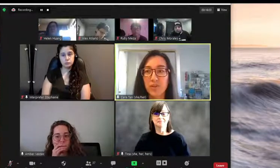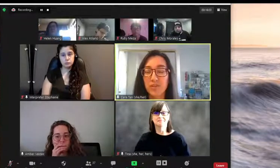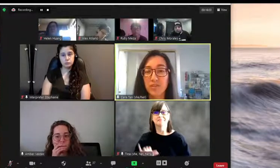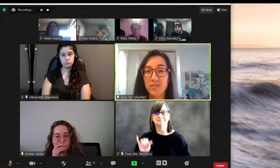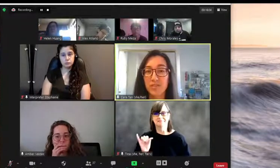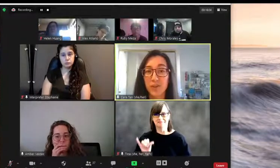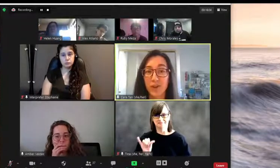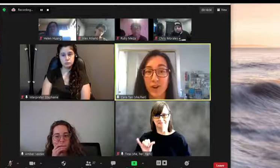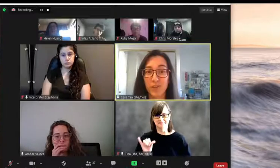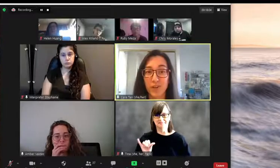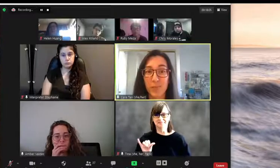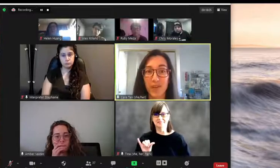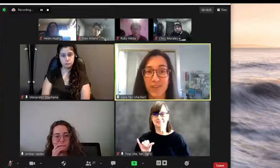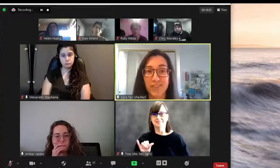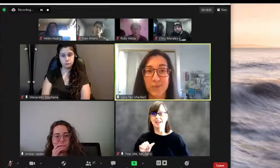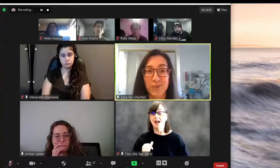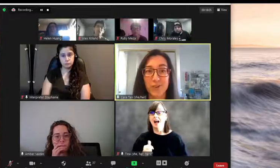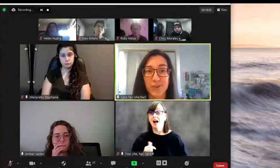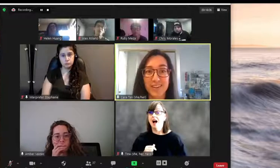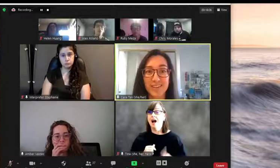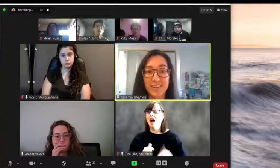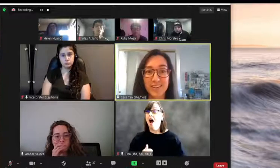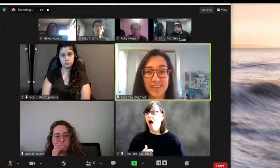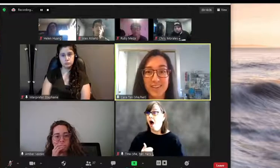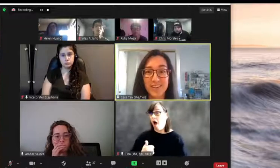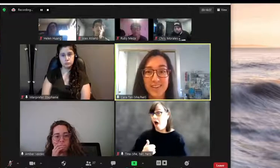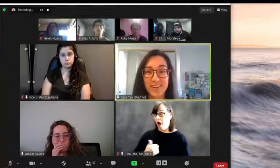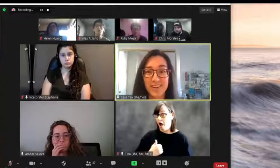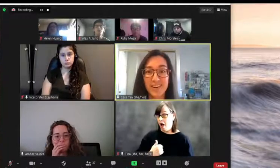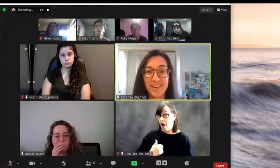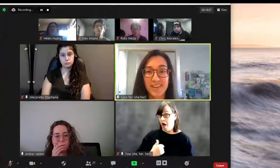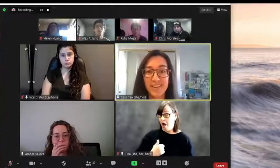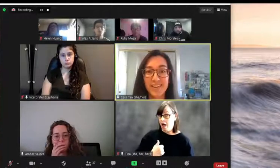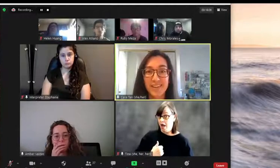you to figure out if your hypothesis was correct?